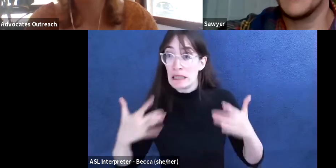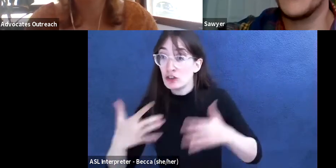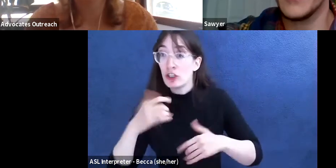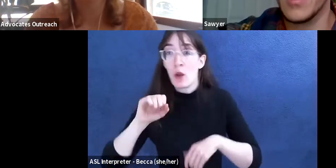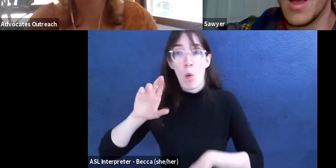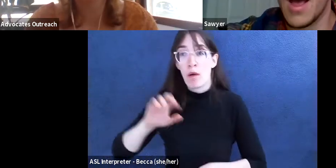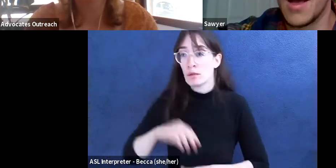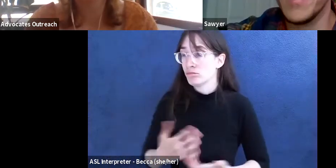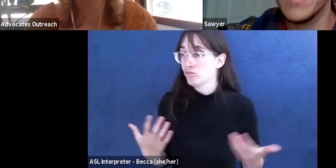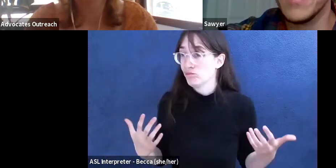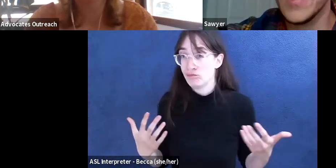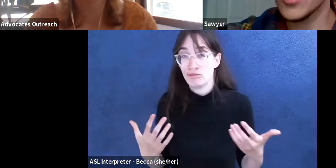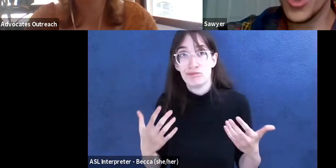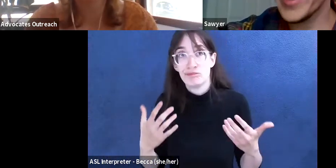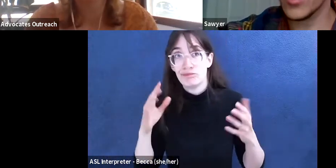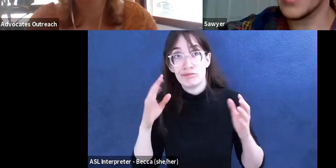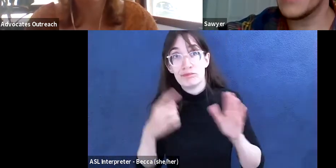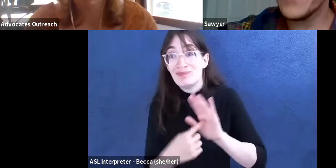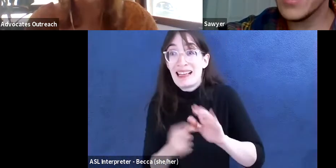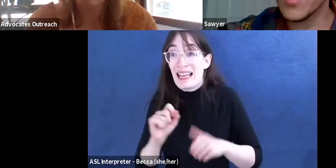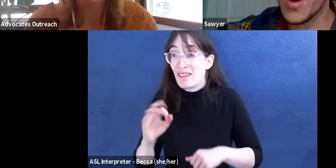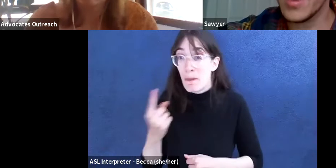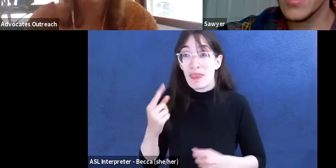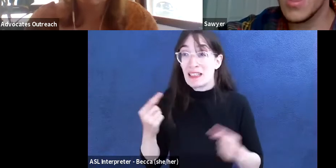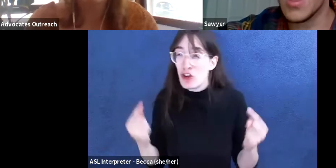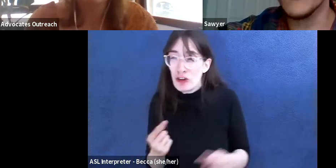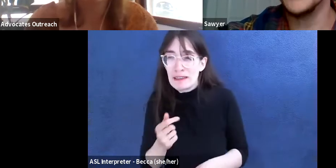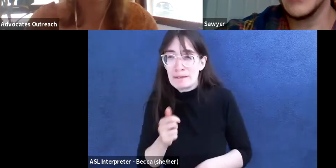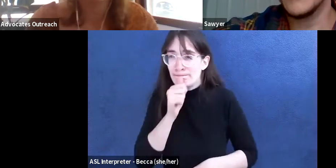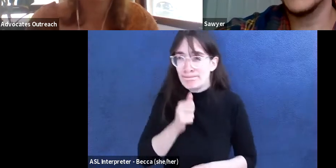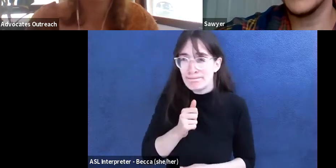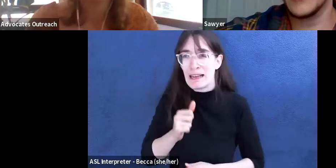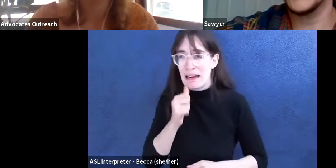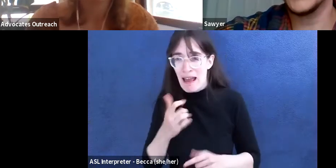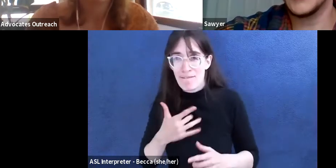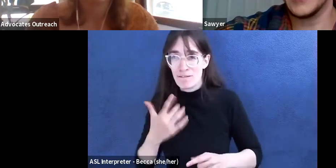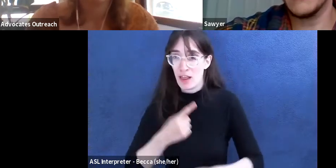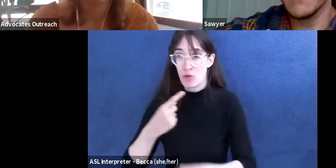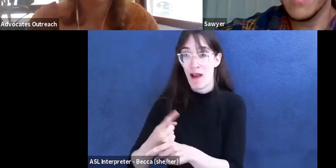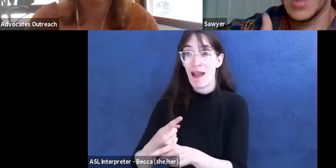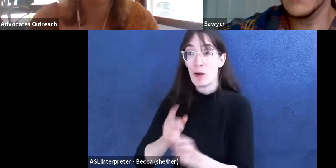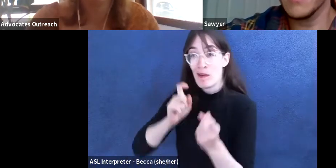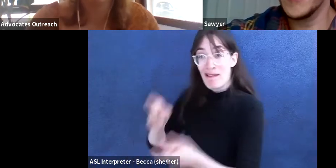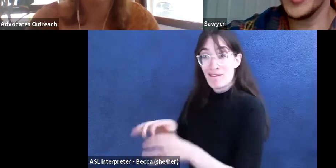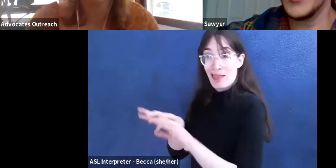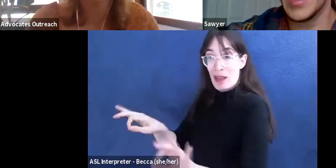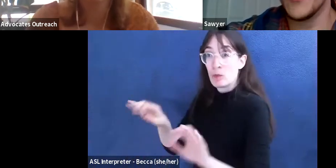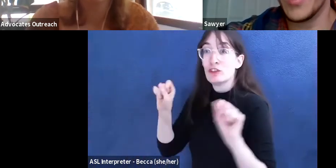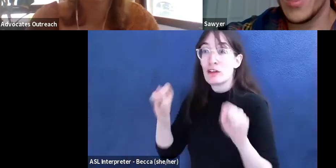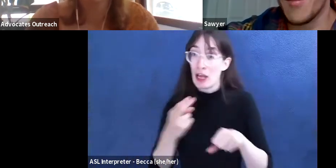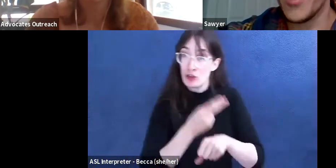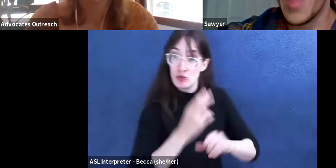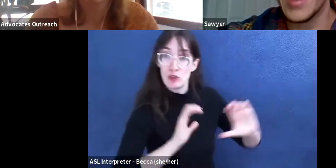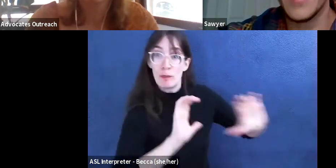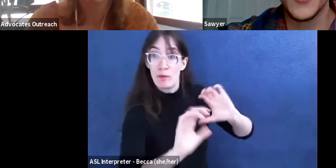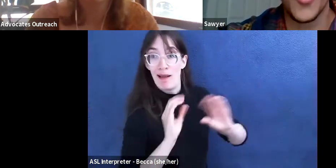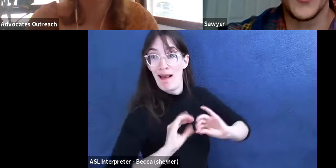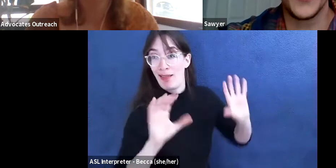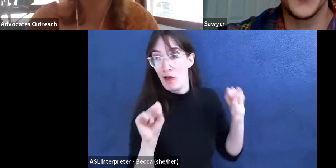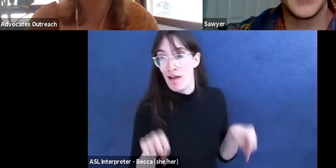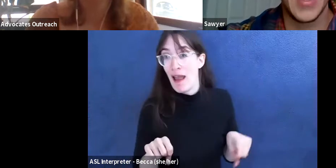shared a story that there was a little girl who I think was maybe like 3-4 years old, who was saying that this like